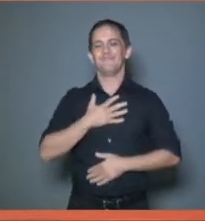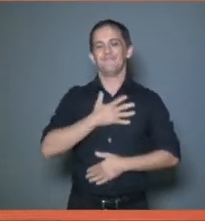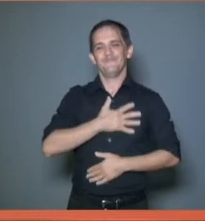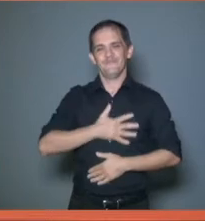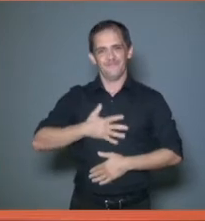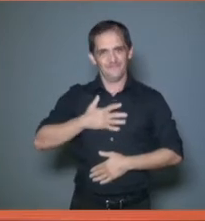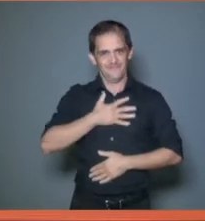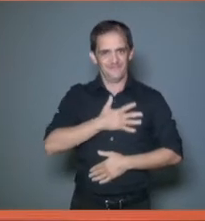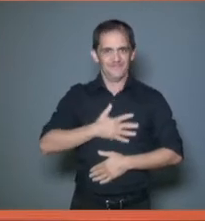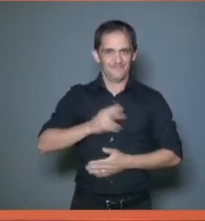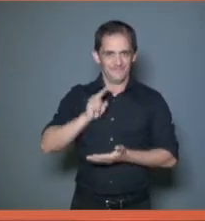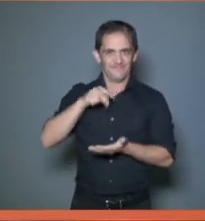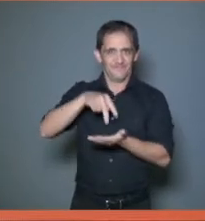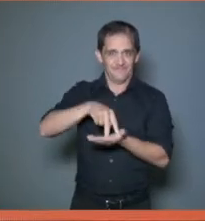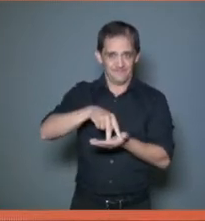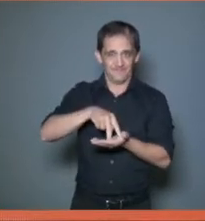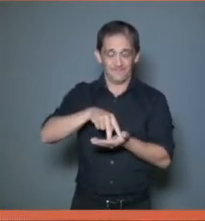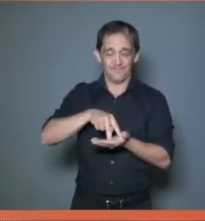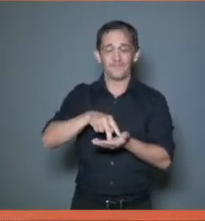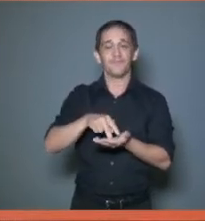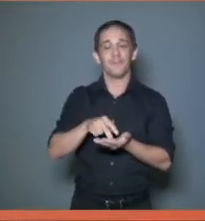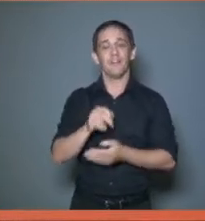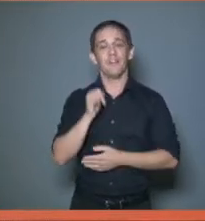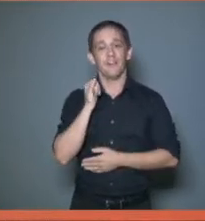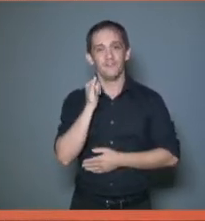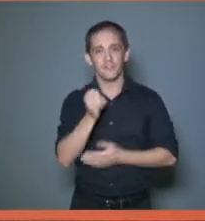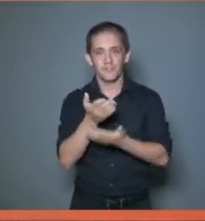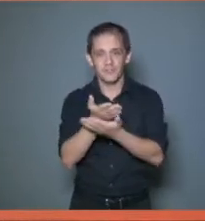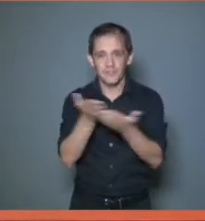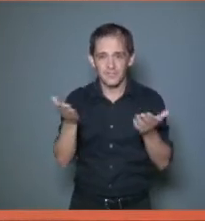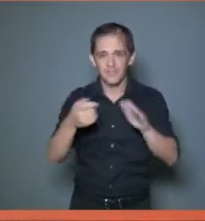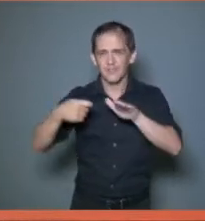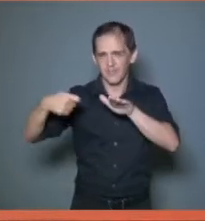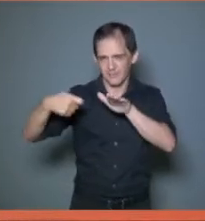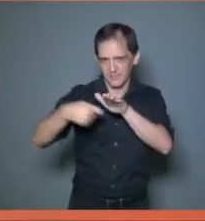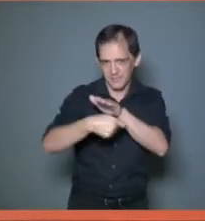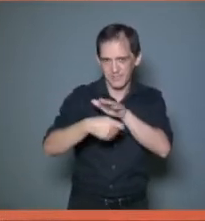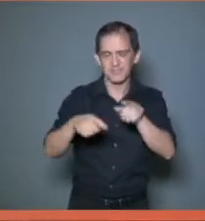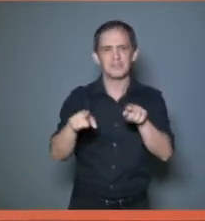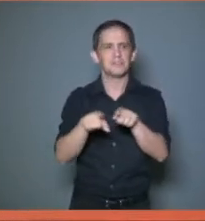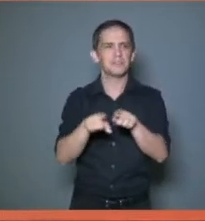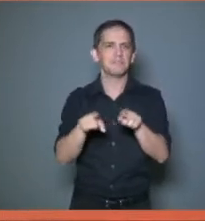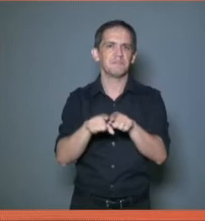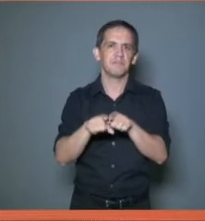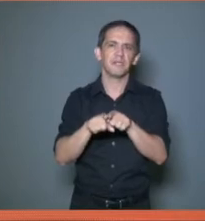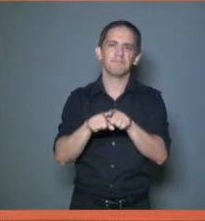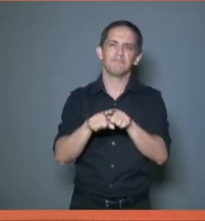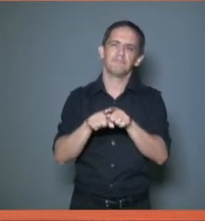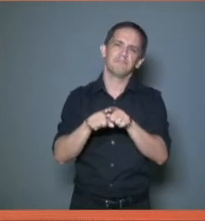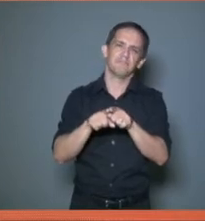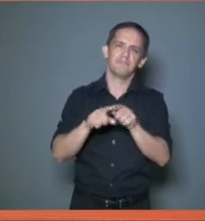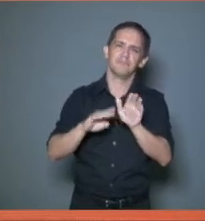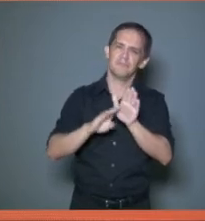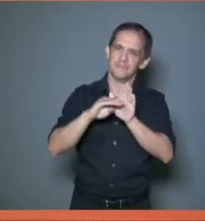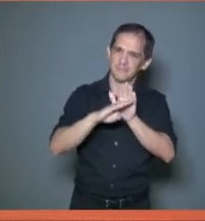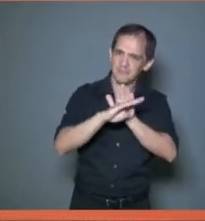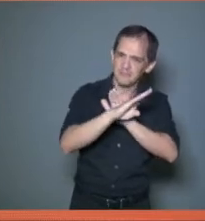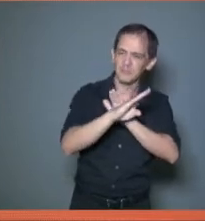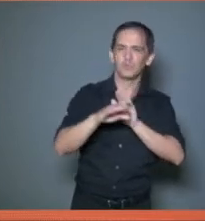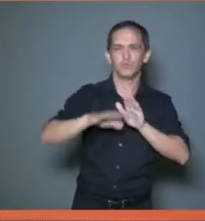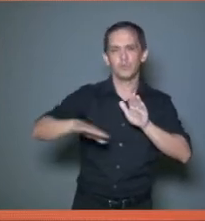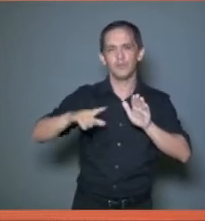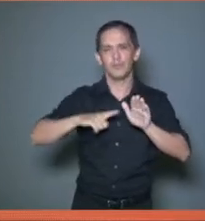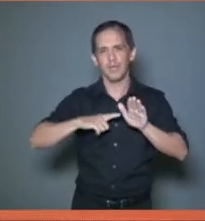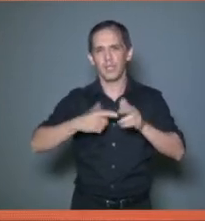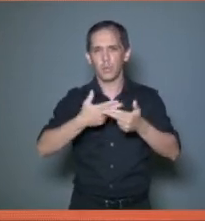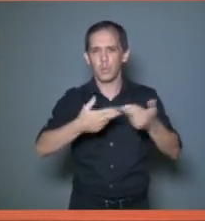meeting. It's a pleasure for me to address you, shareholders, investors,